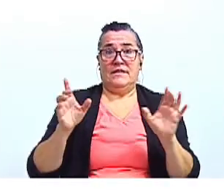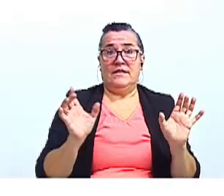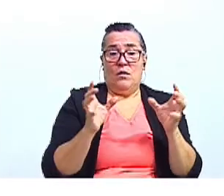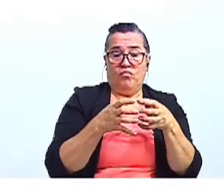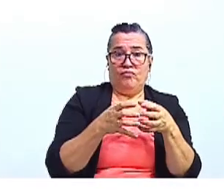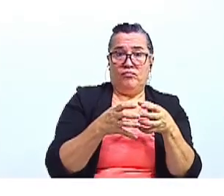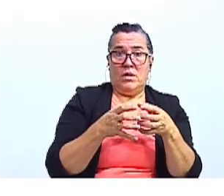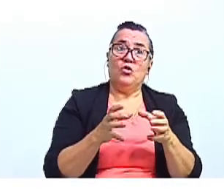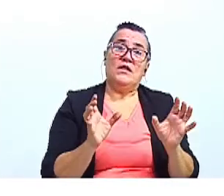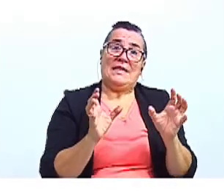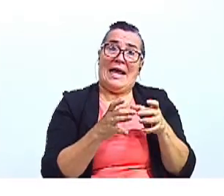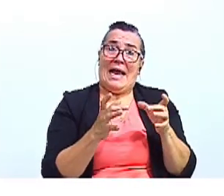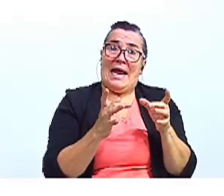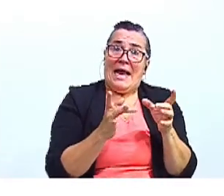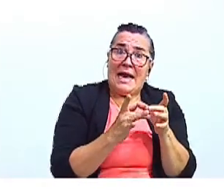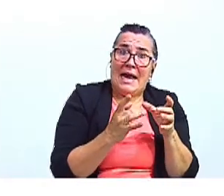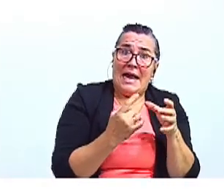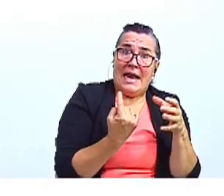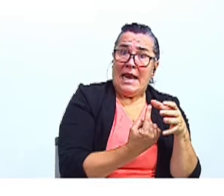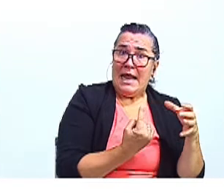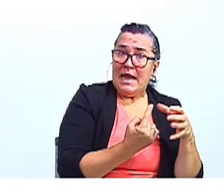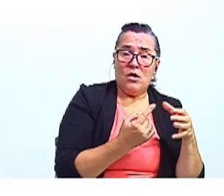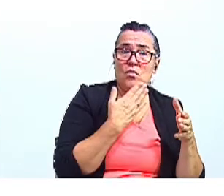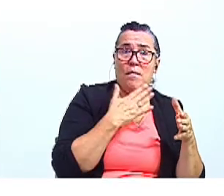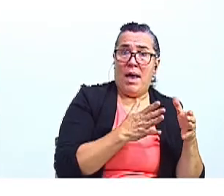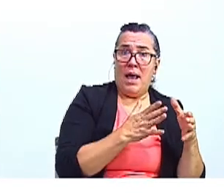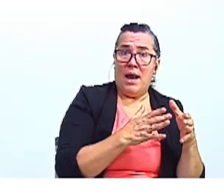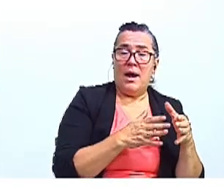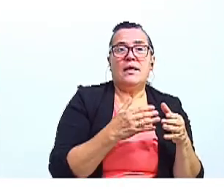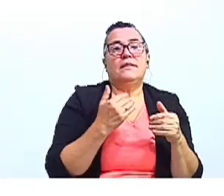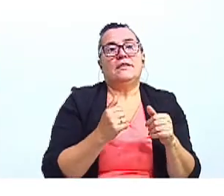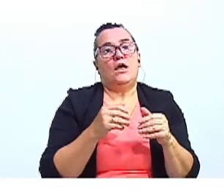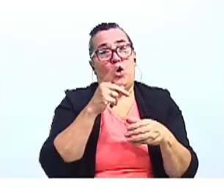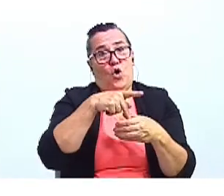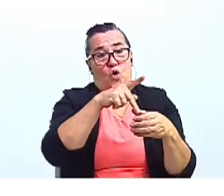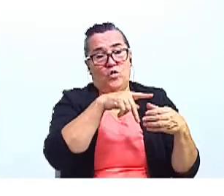to be bad, so long as its members know the boundaries